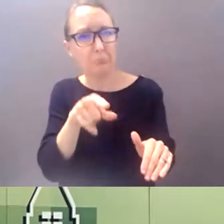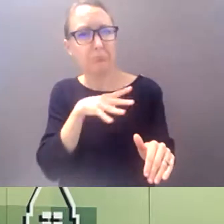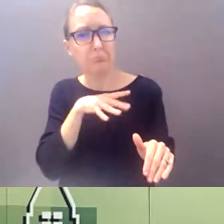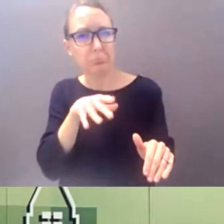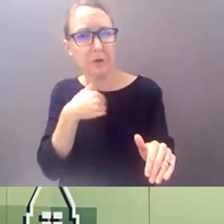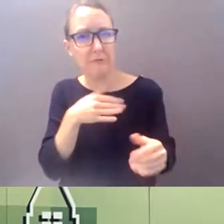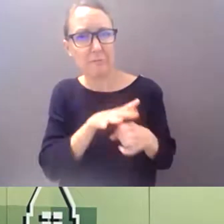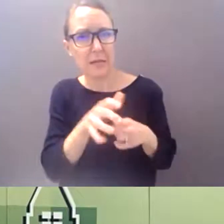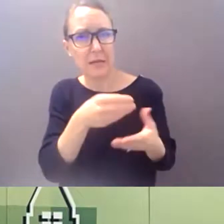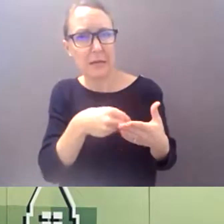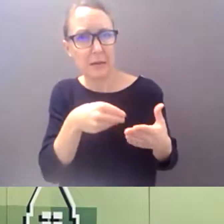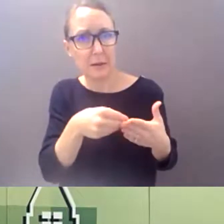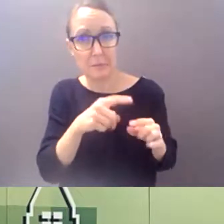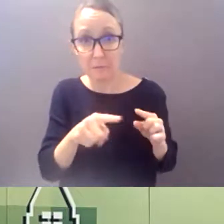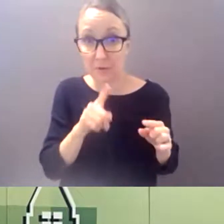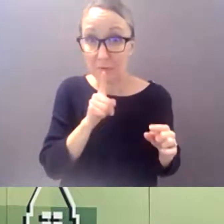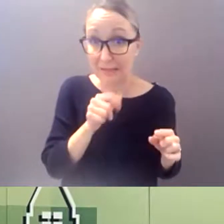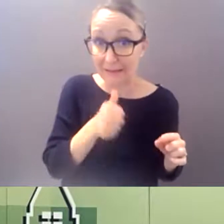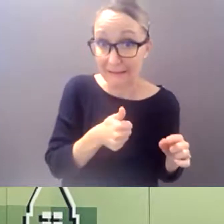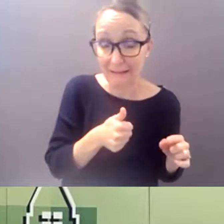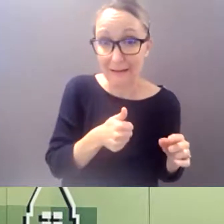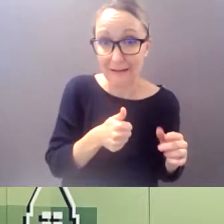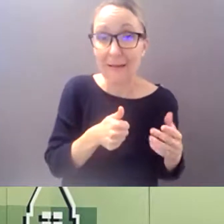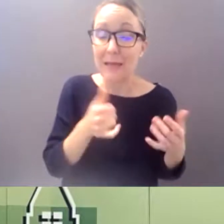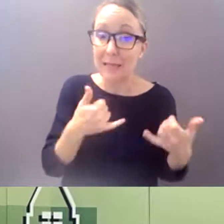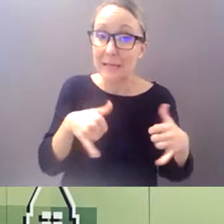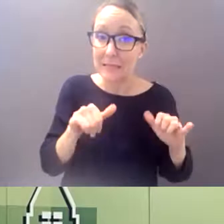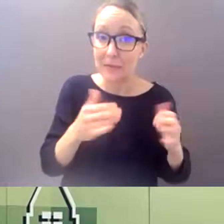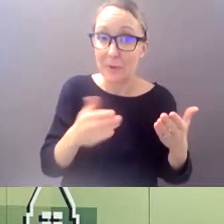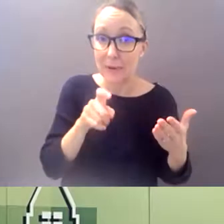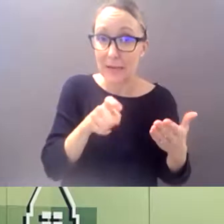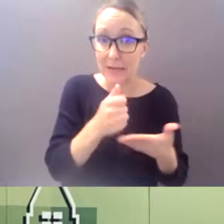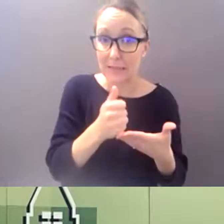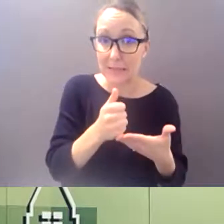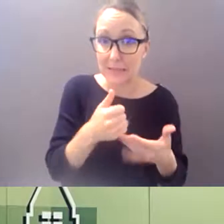folks living at the poverty level, that they do need assistance.